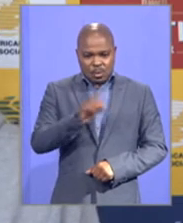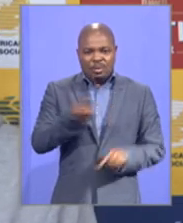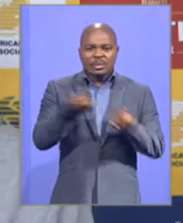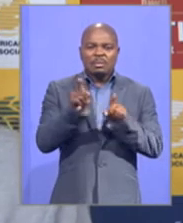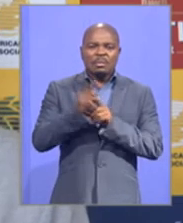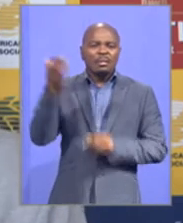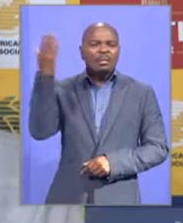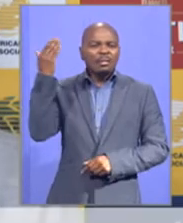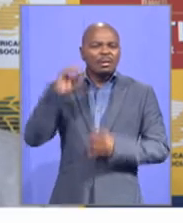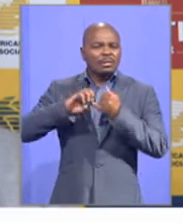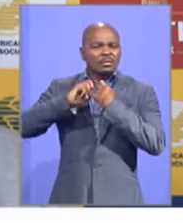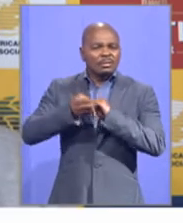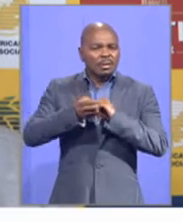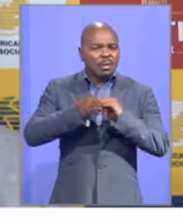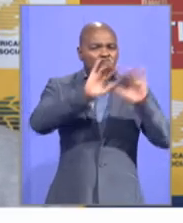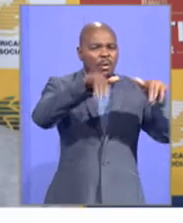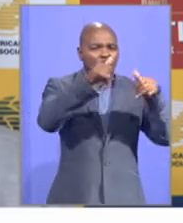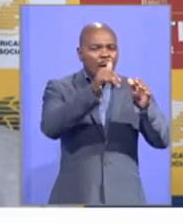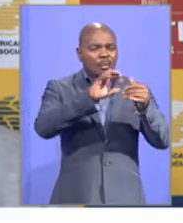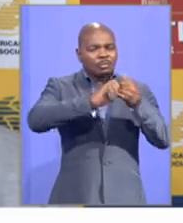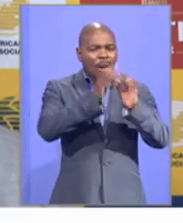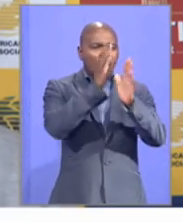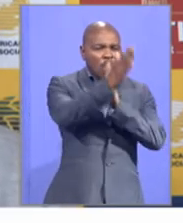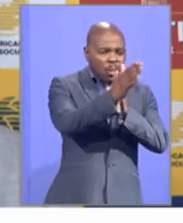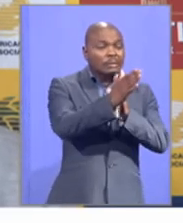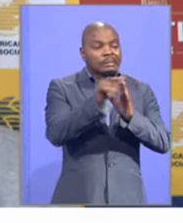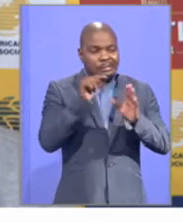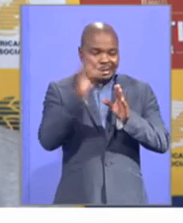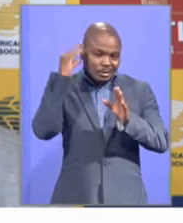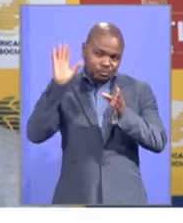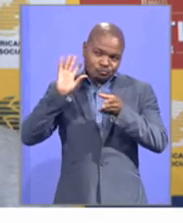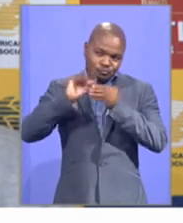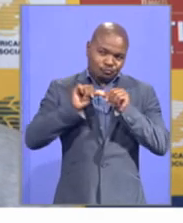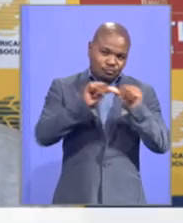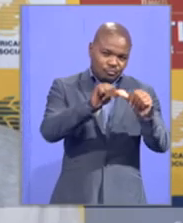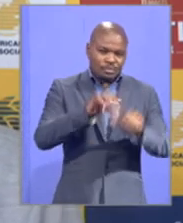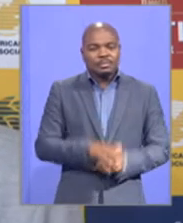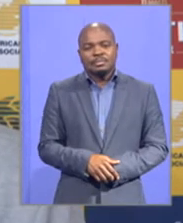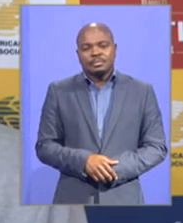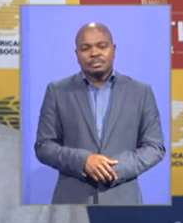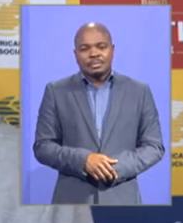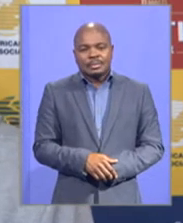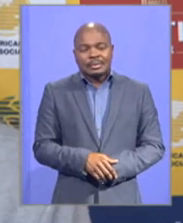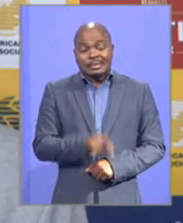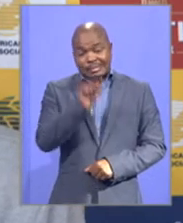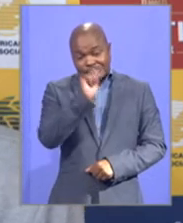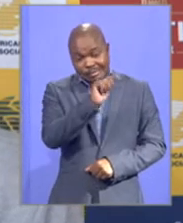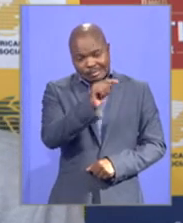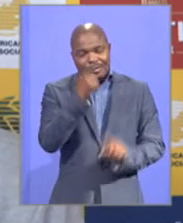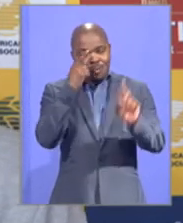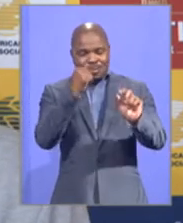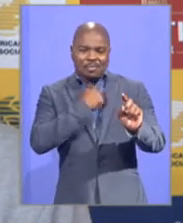in the qualifiers for World Cup, but better. That's the goal